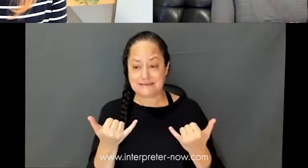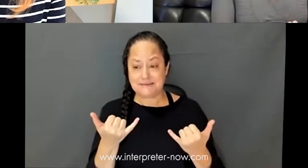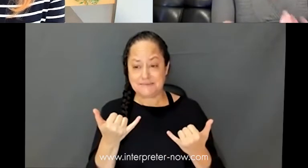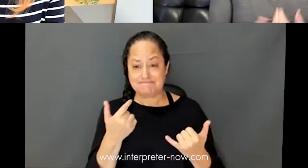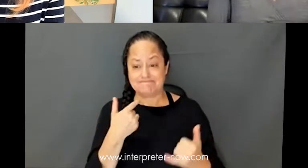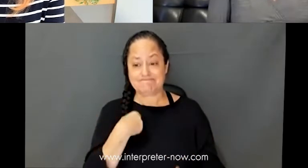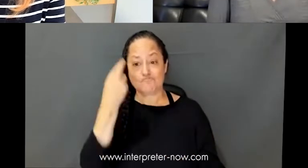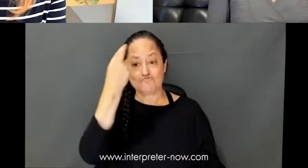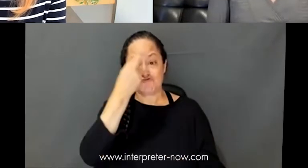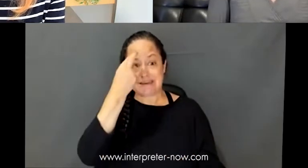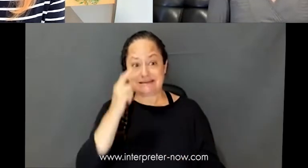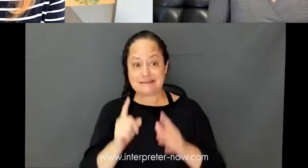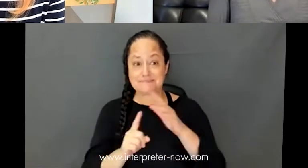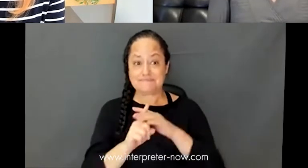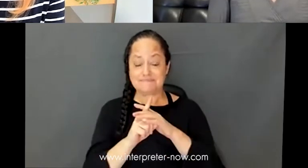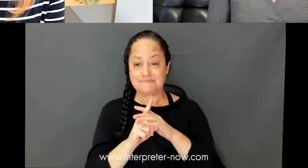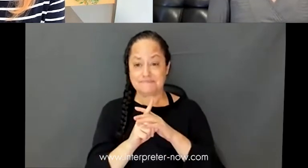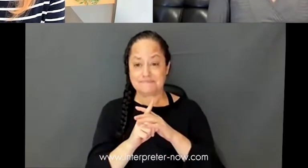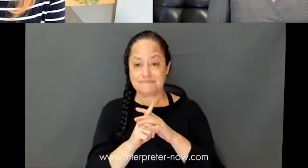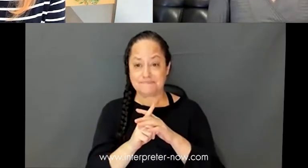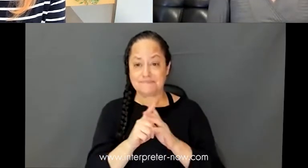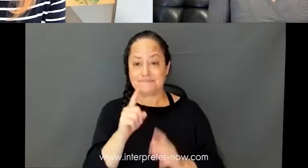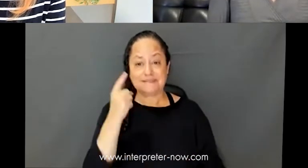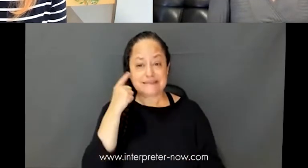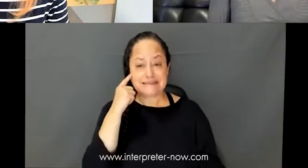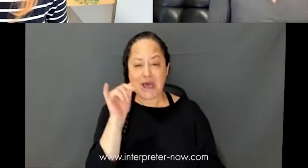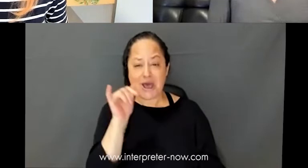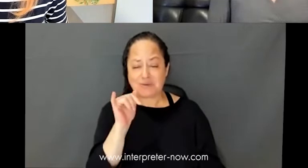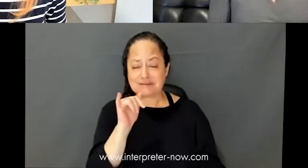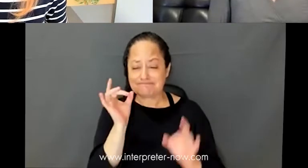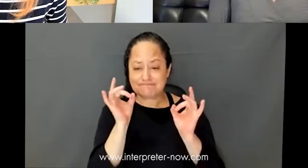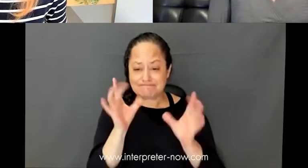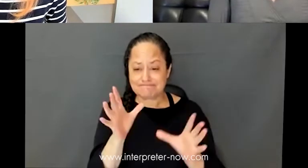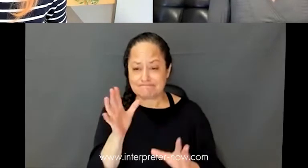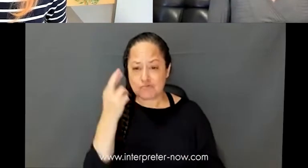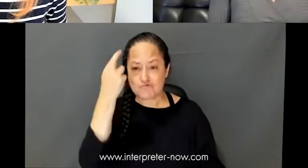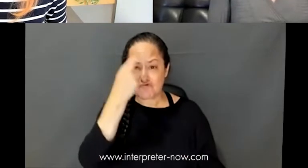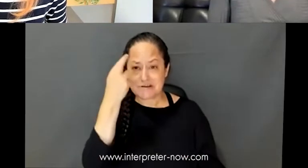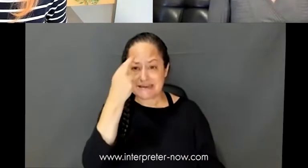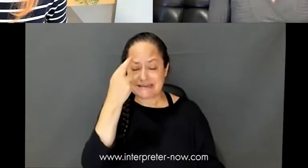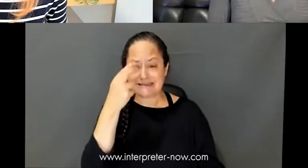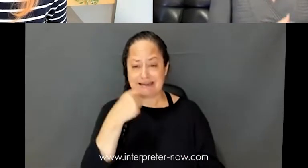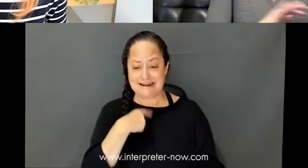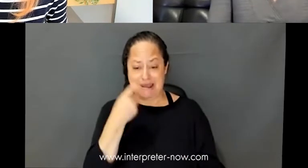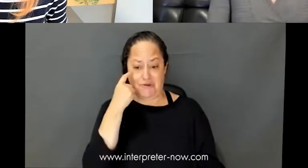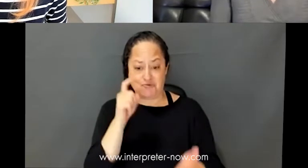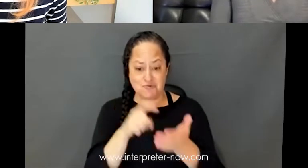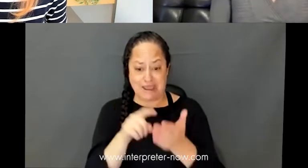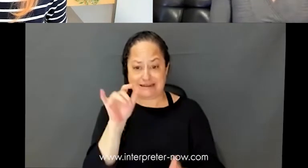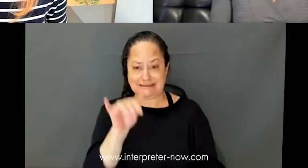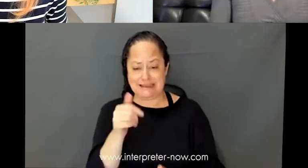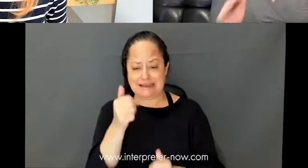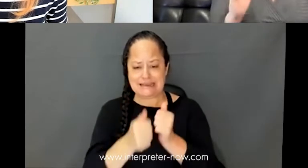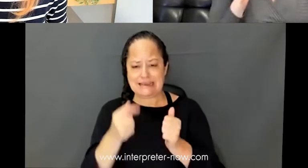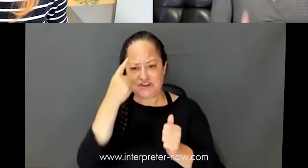reason. And it sounds like an absurd reason. I totally recognize it, but every decision I